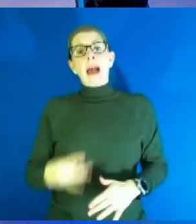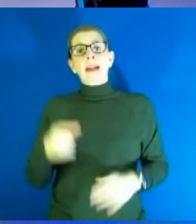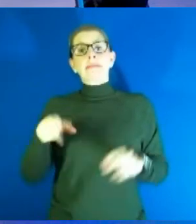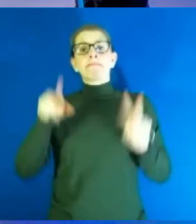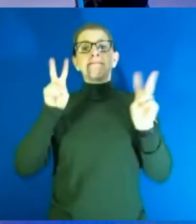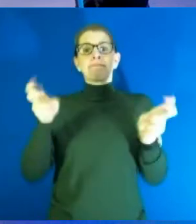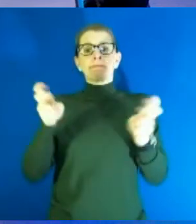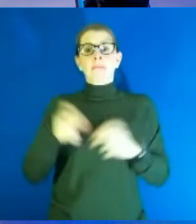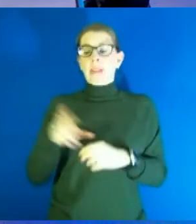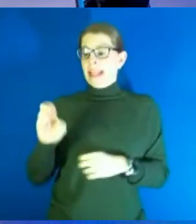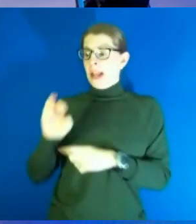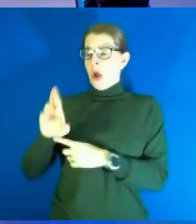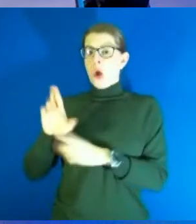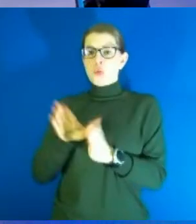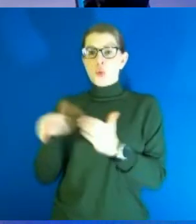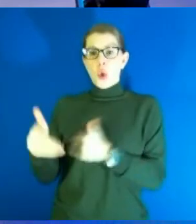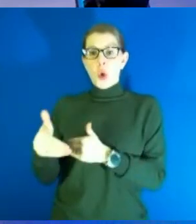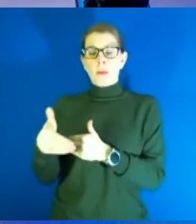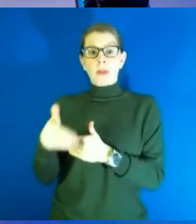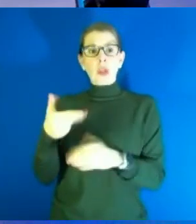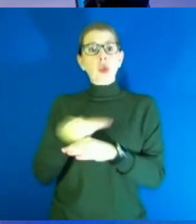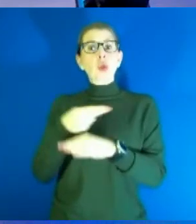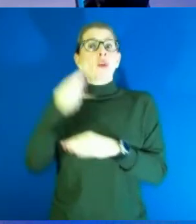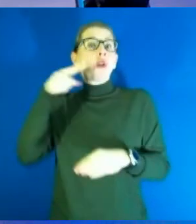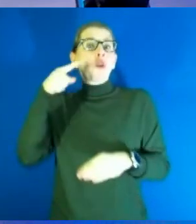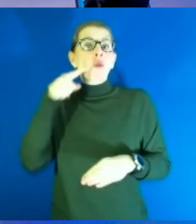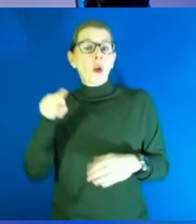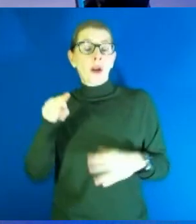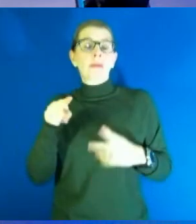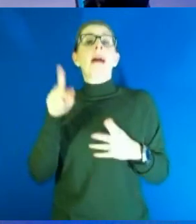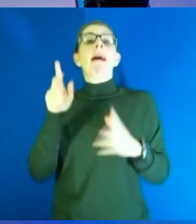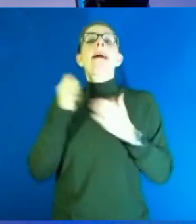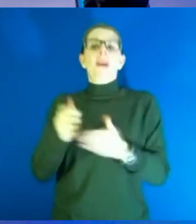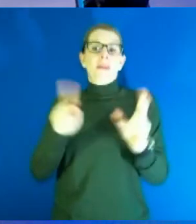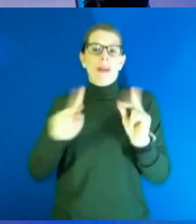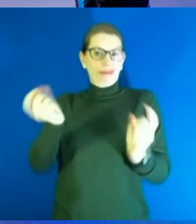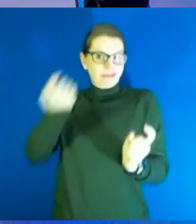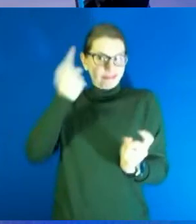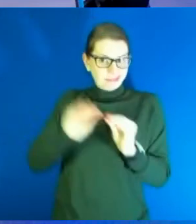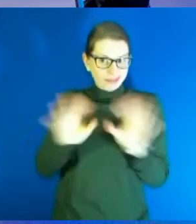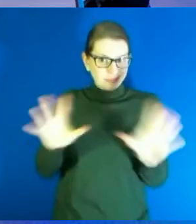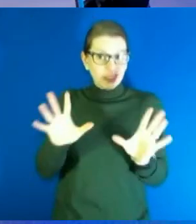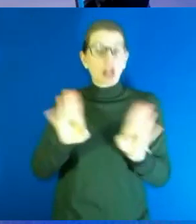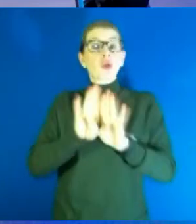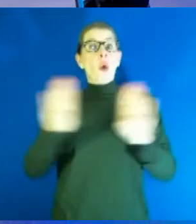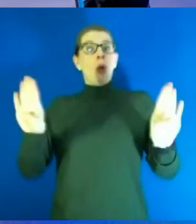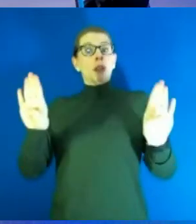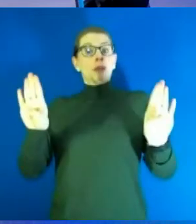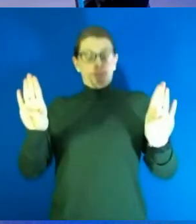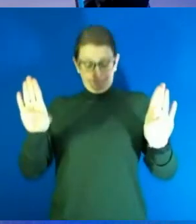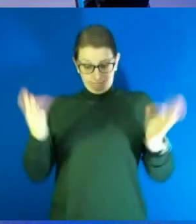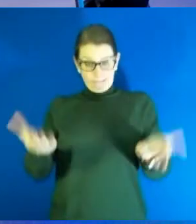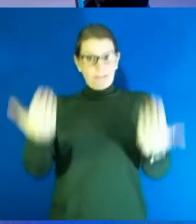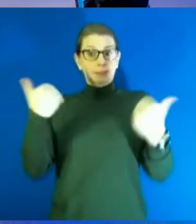our emergency rooms are used for, and to help people understand, yes, doors are always open and you're going to get the care you need. You're